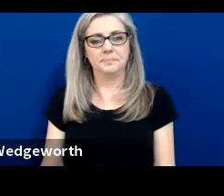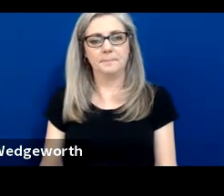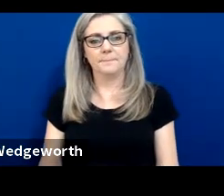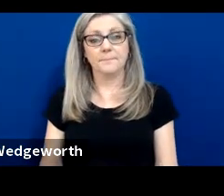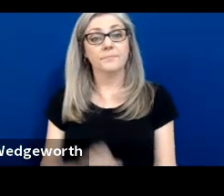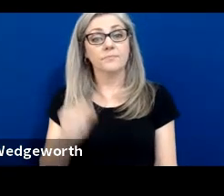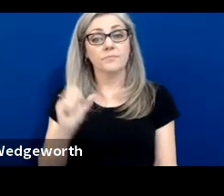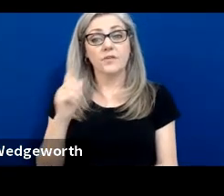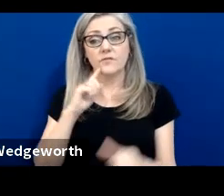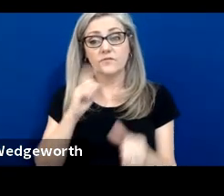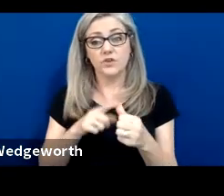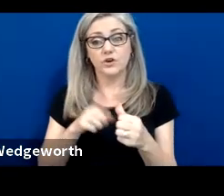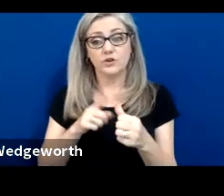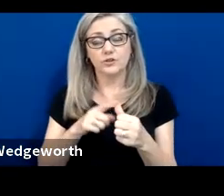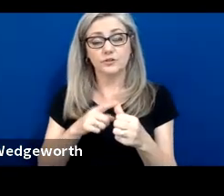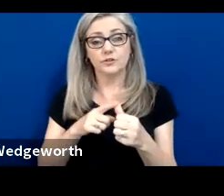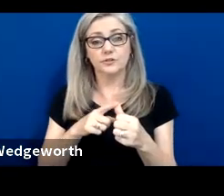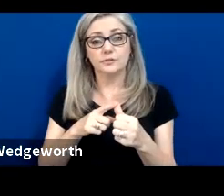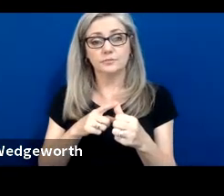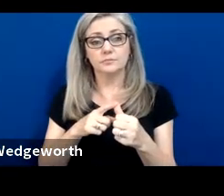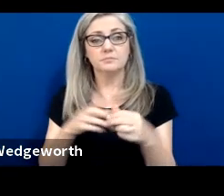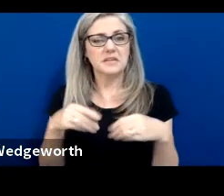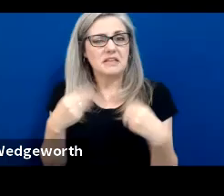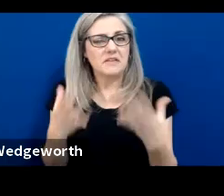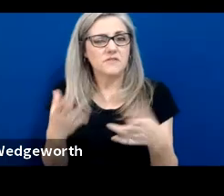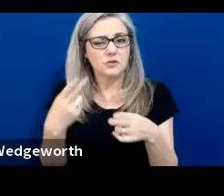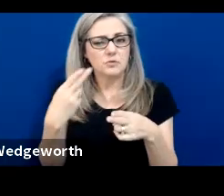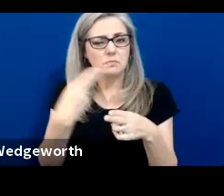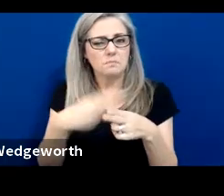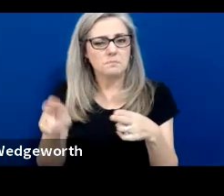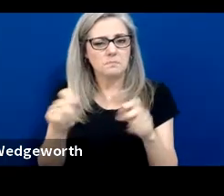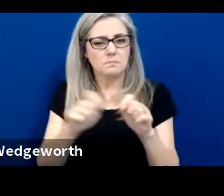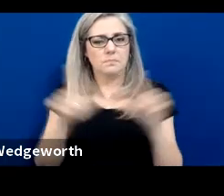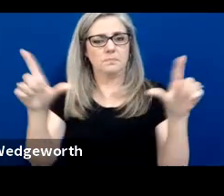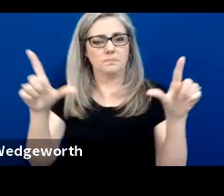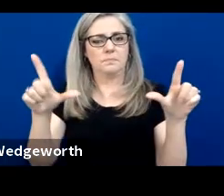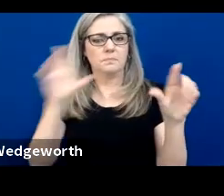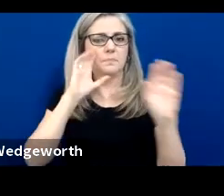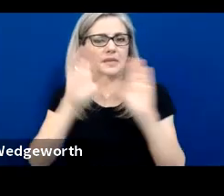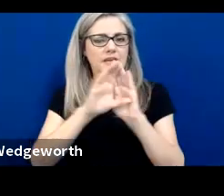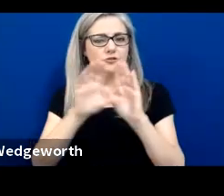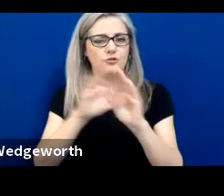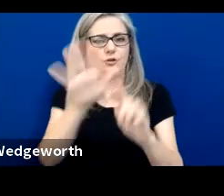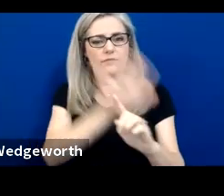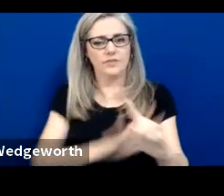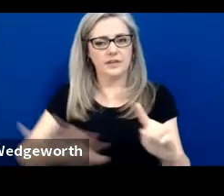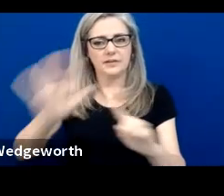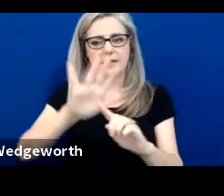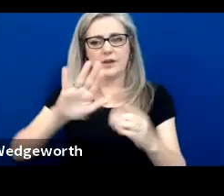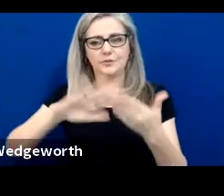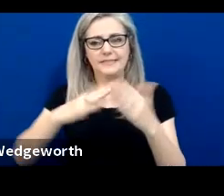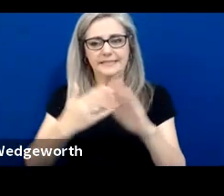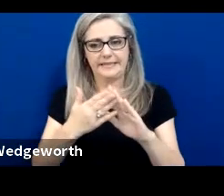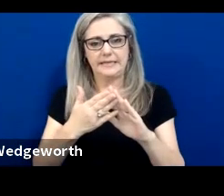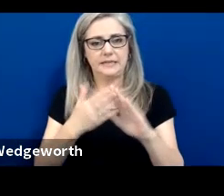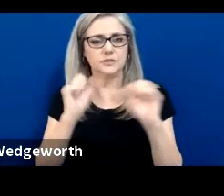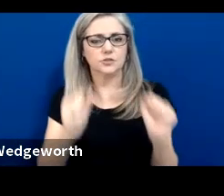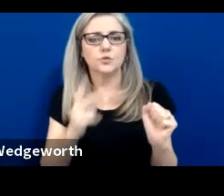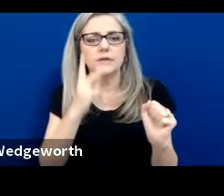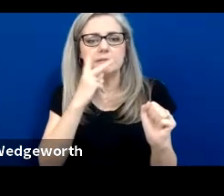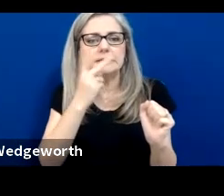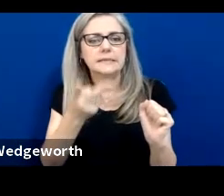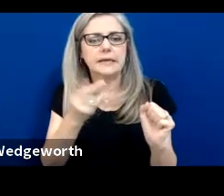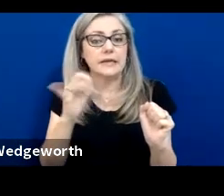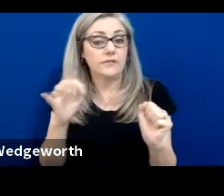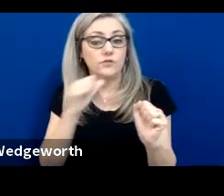So first off, just a quick display of the entire city to orient anyone who may